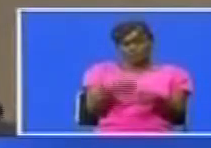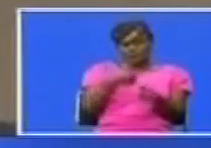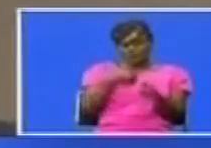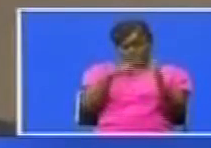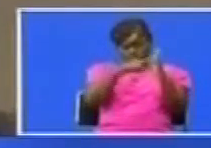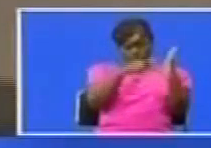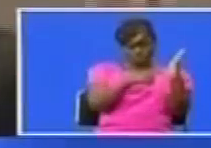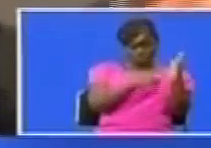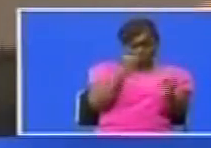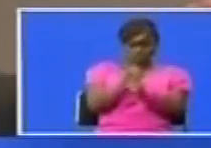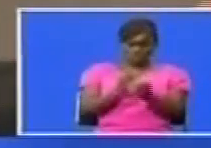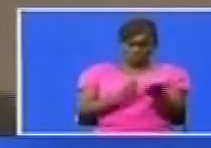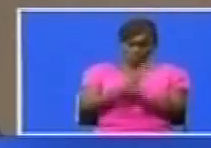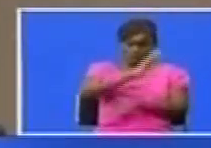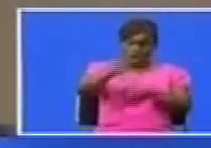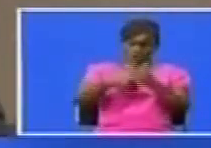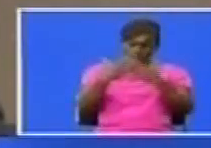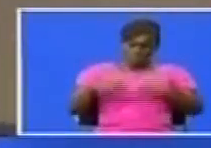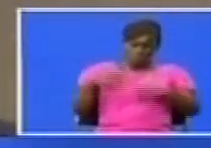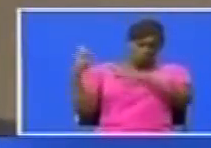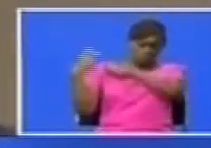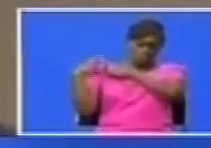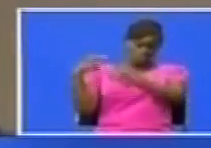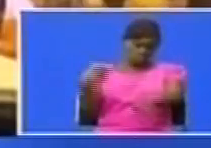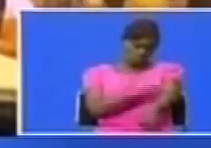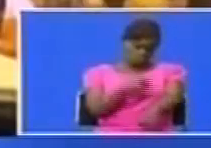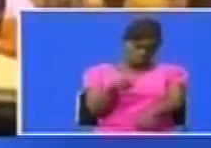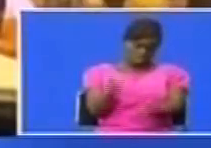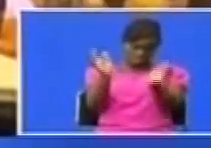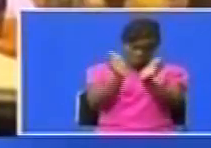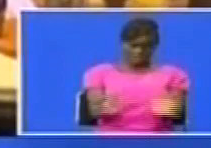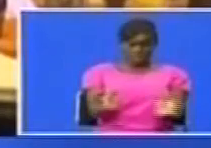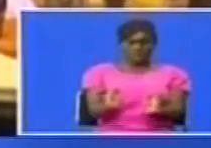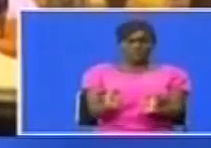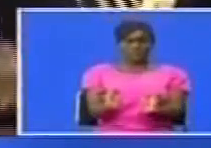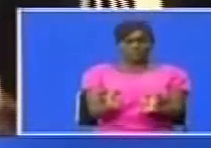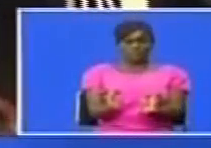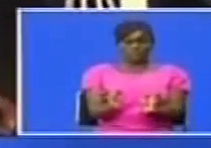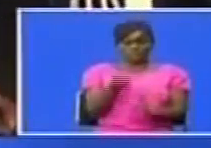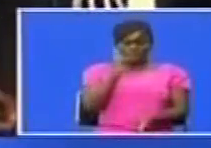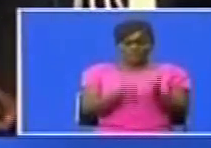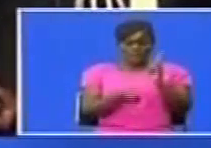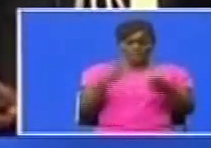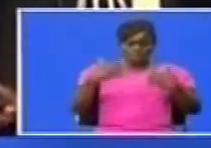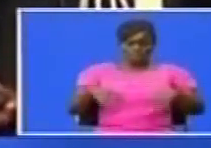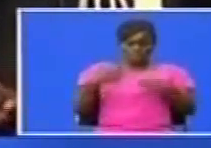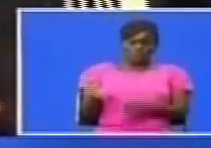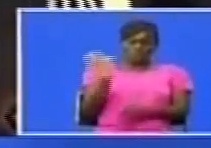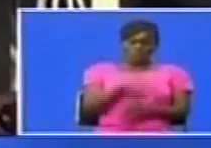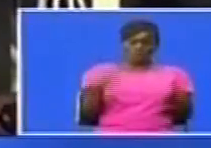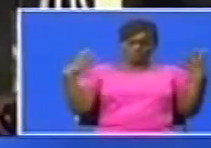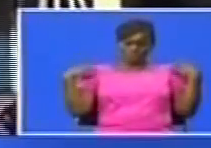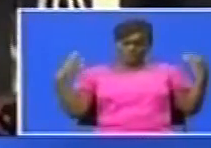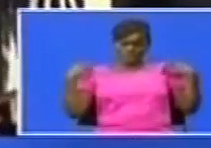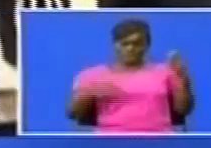ensure that all those who are behind doping don't get away with it. After the merry nights, the athletes get back to the drawing board for the